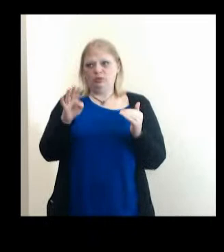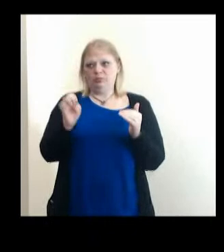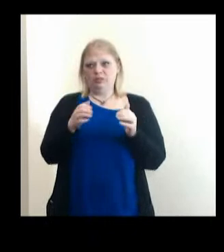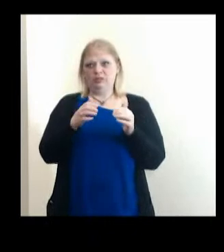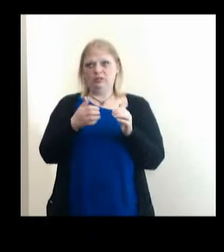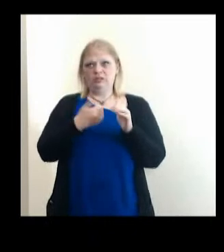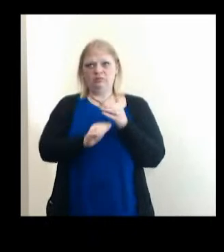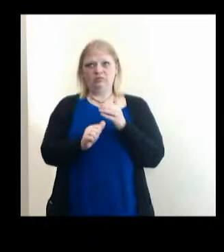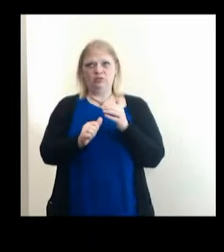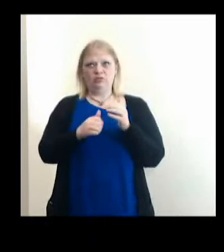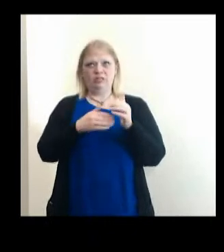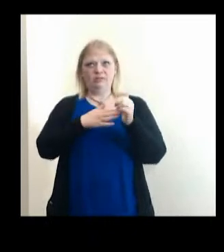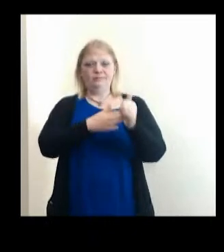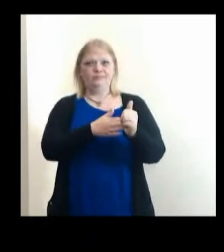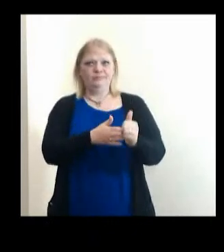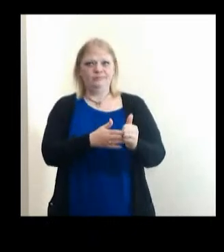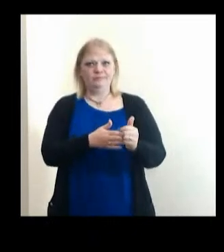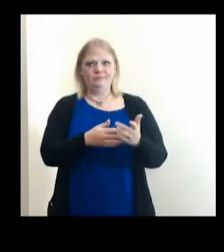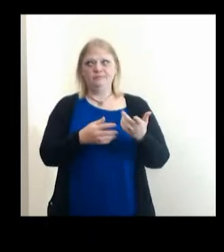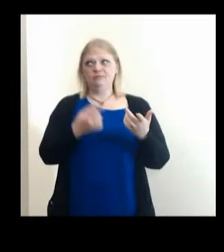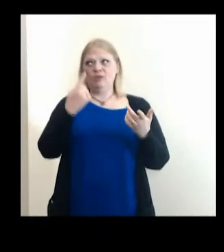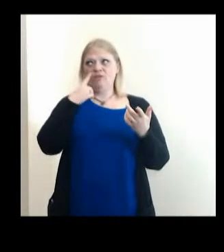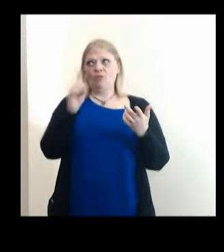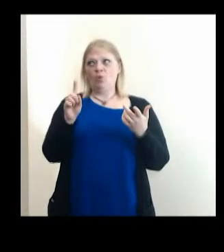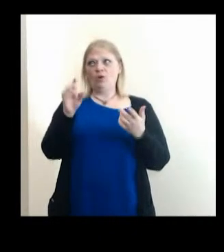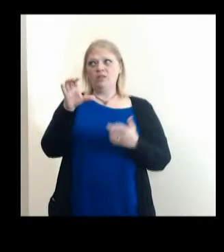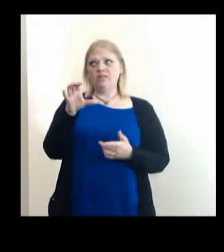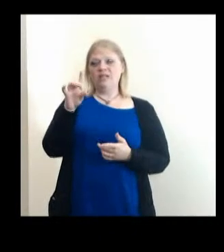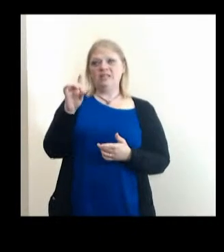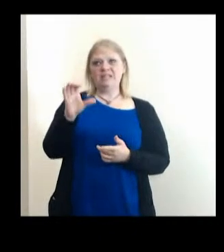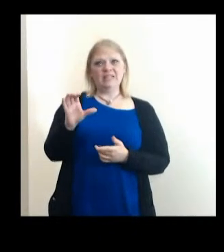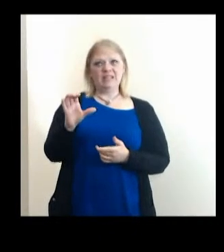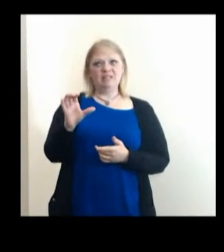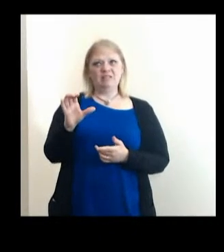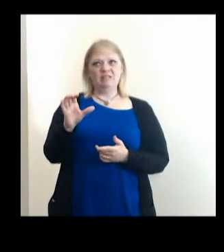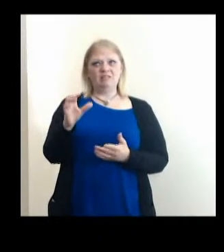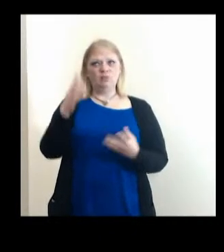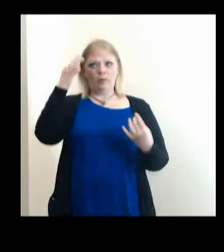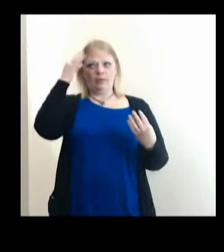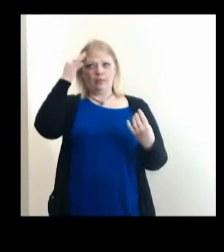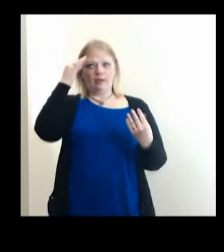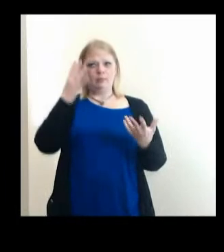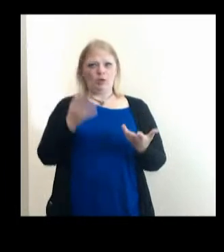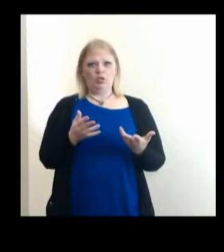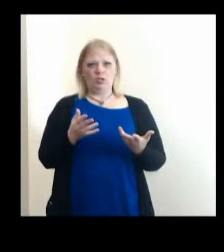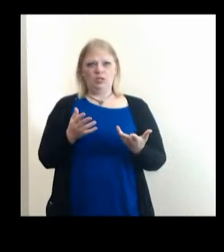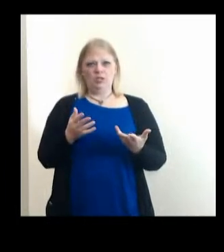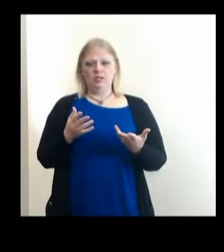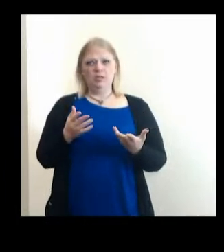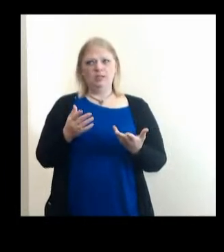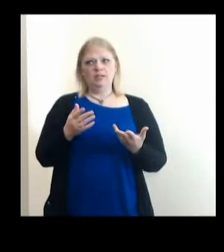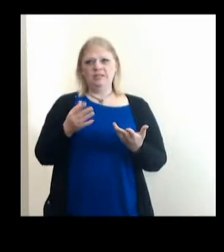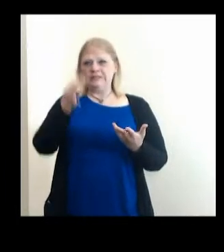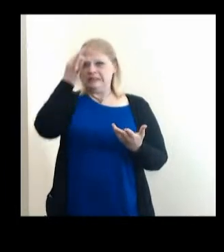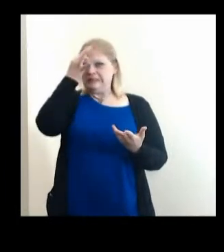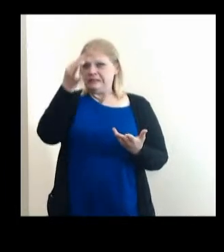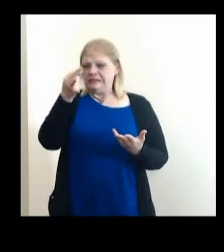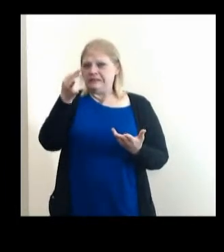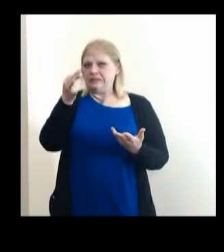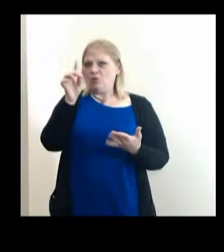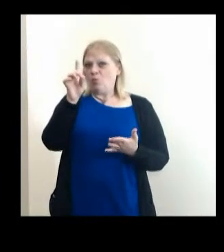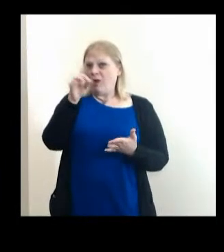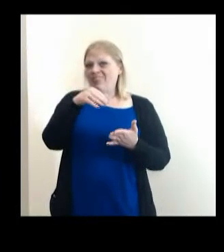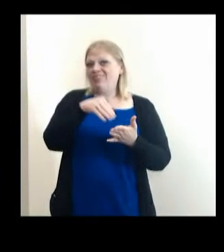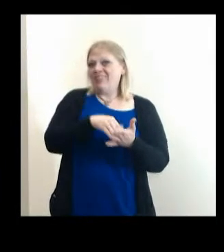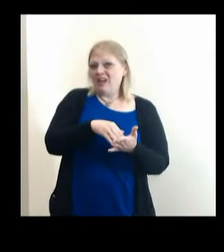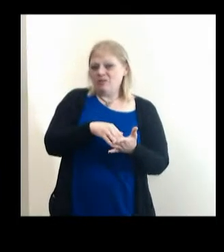guidelines of the CDC. And I want you to think about this. It's nearly 1,000 cases